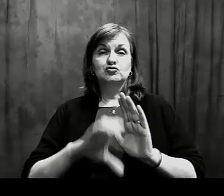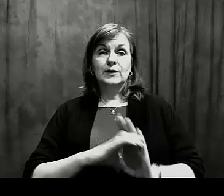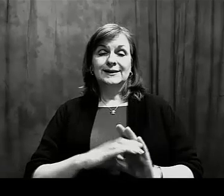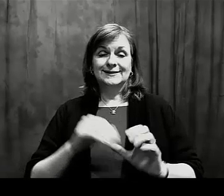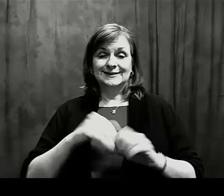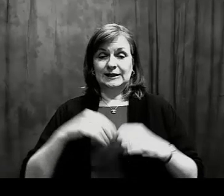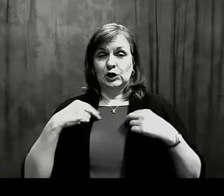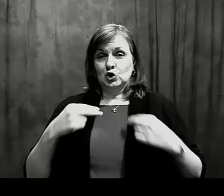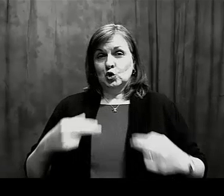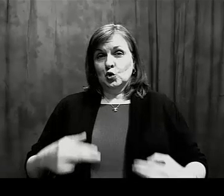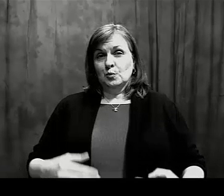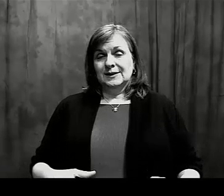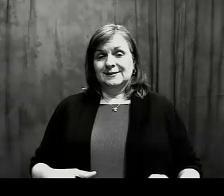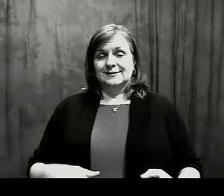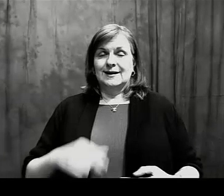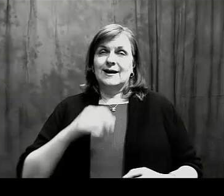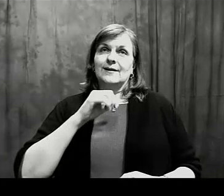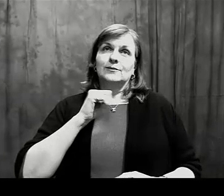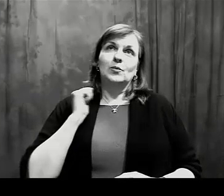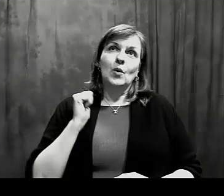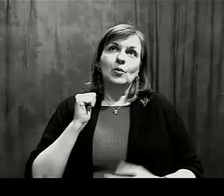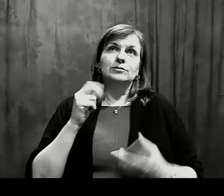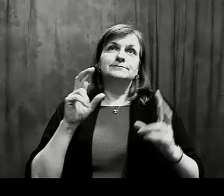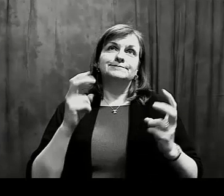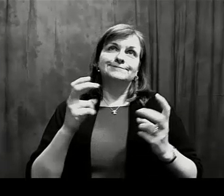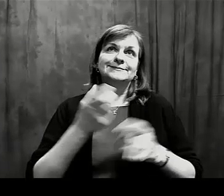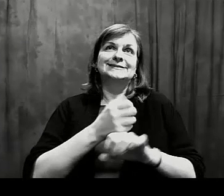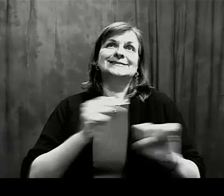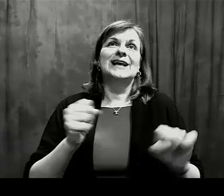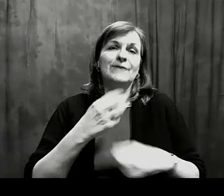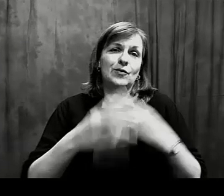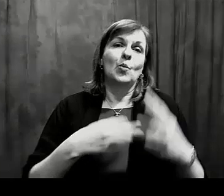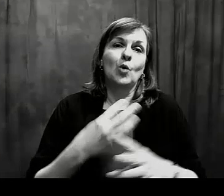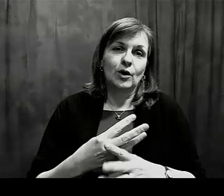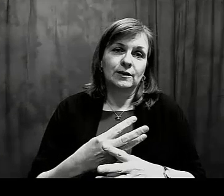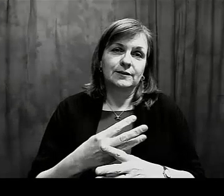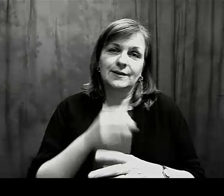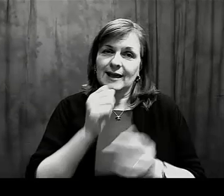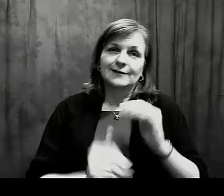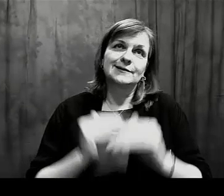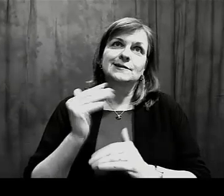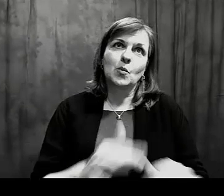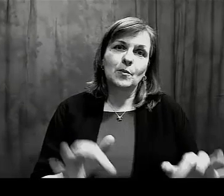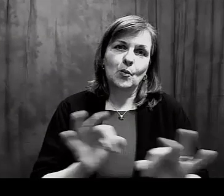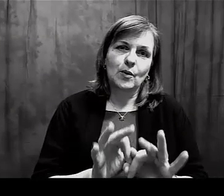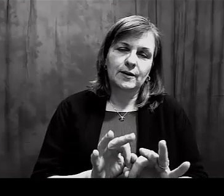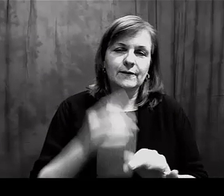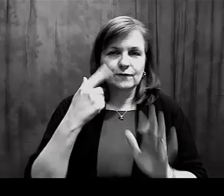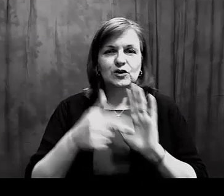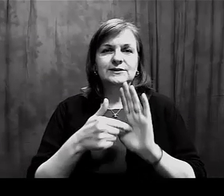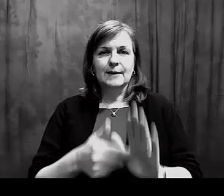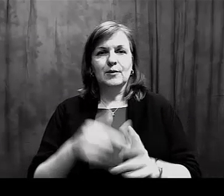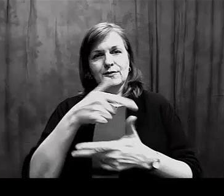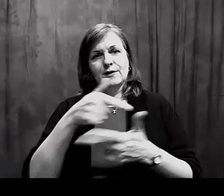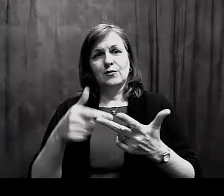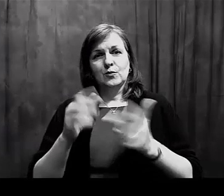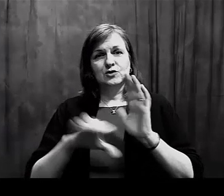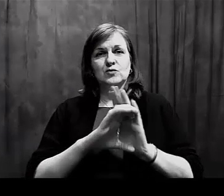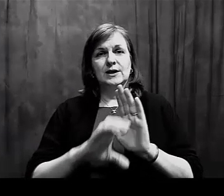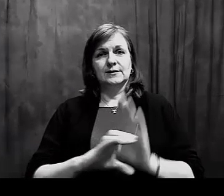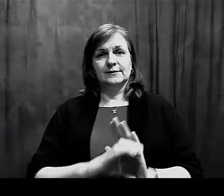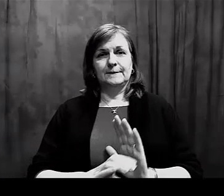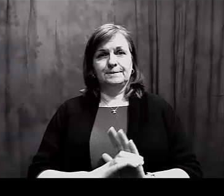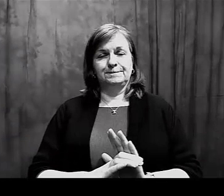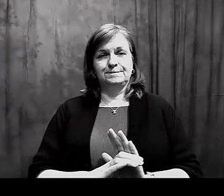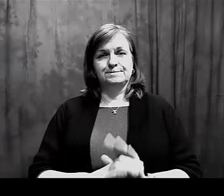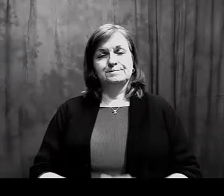cases, traits that we talk about in humans aren't necessarily going to save the world, right? Let's take these